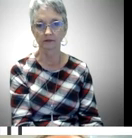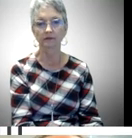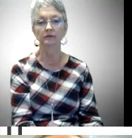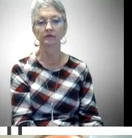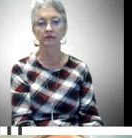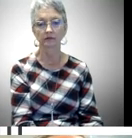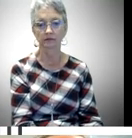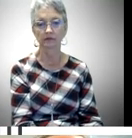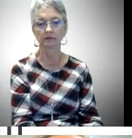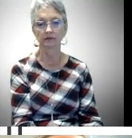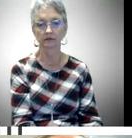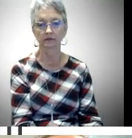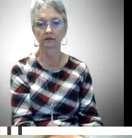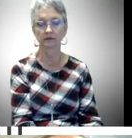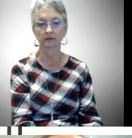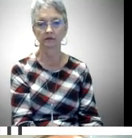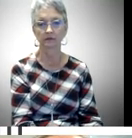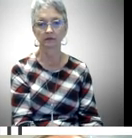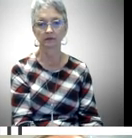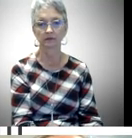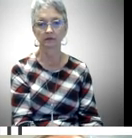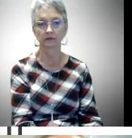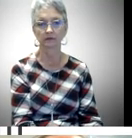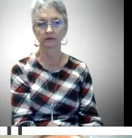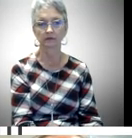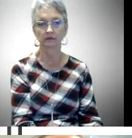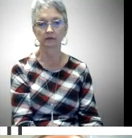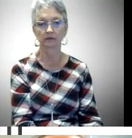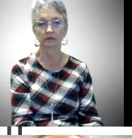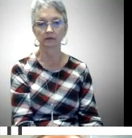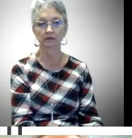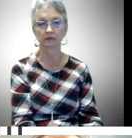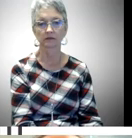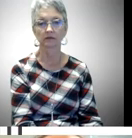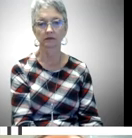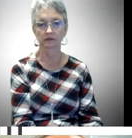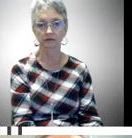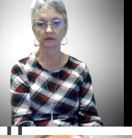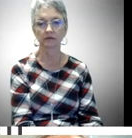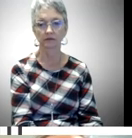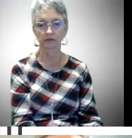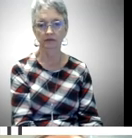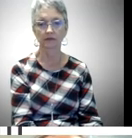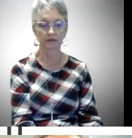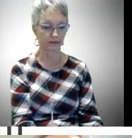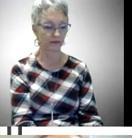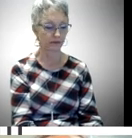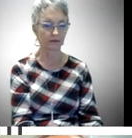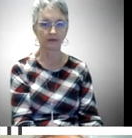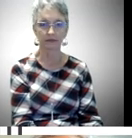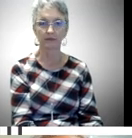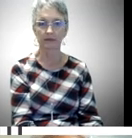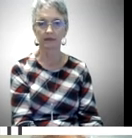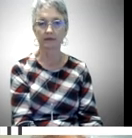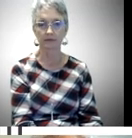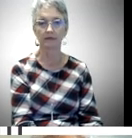they need to select. And so what they were trying to do was something similar to the CASA program that's involved in court-appointed special advocates for